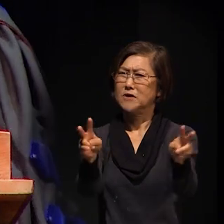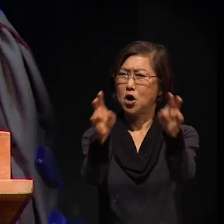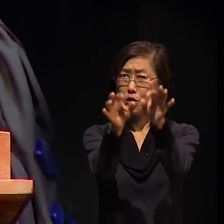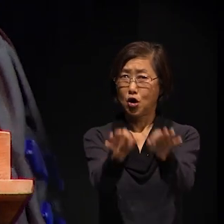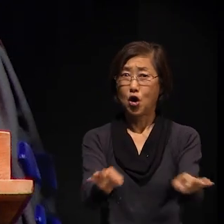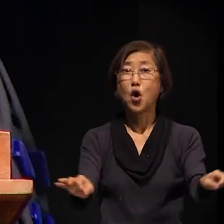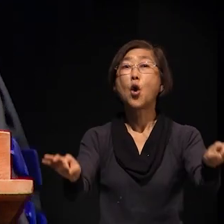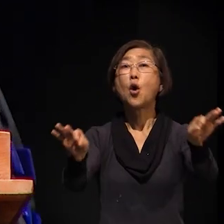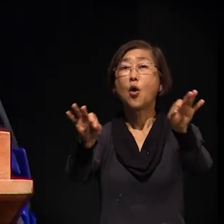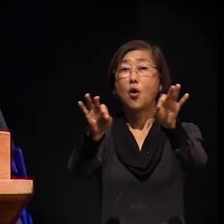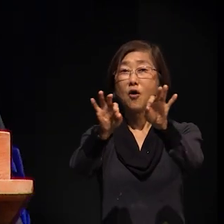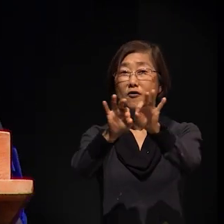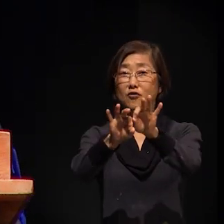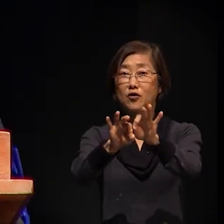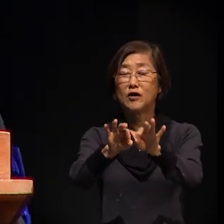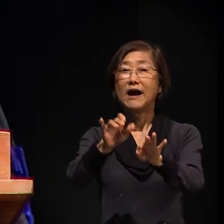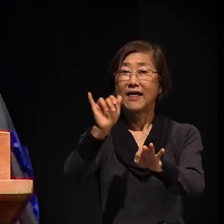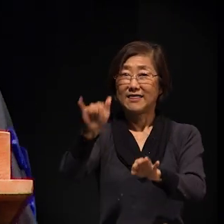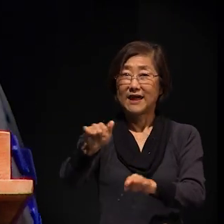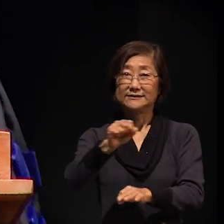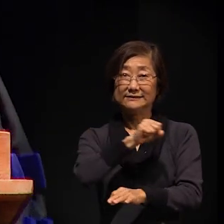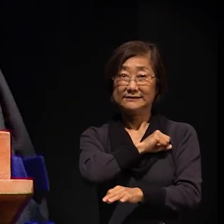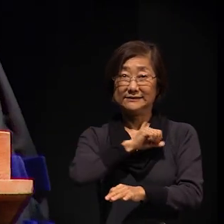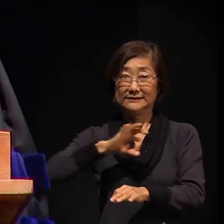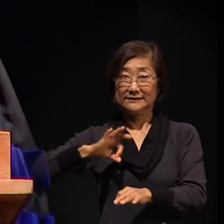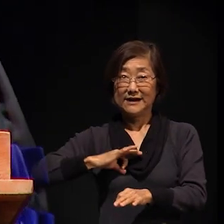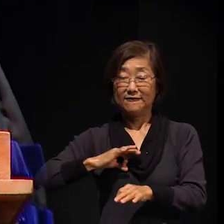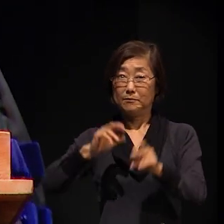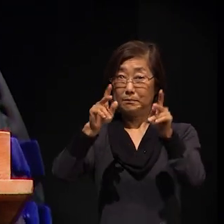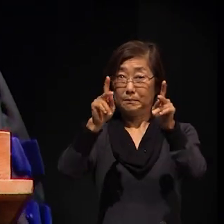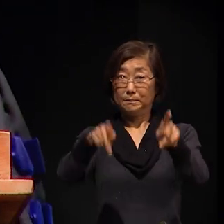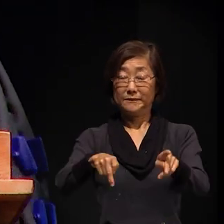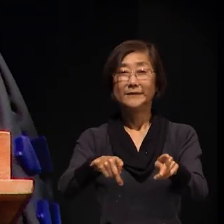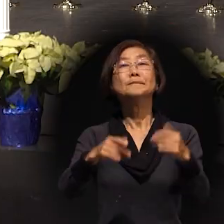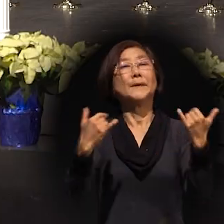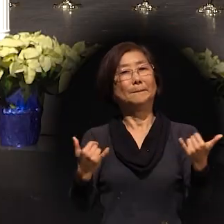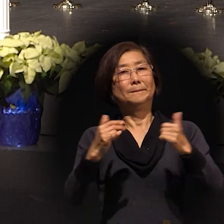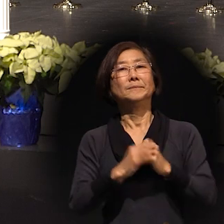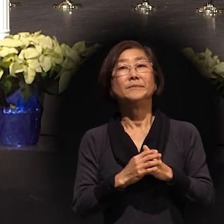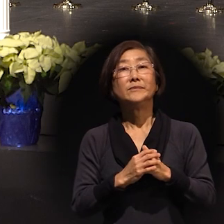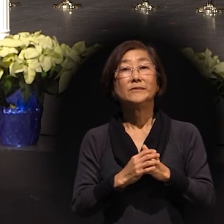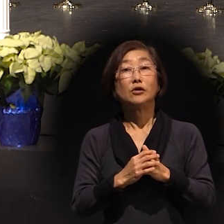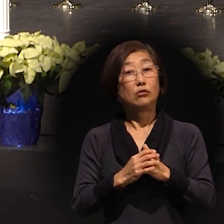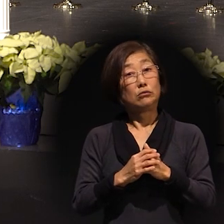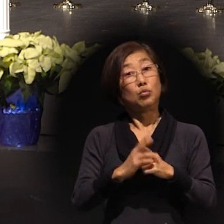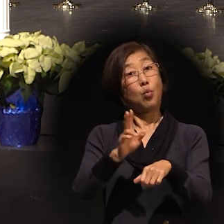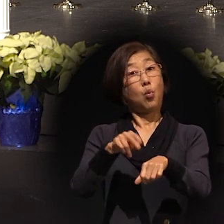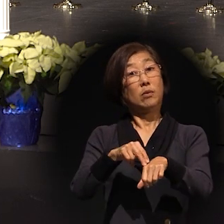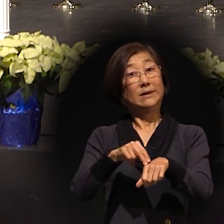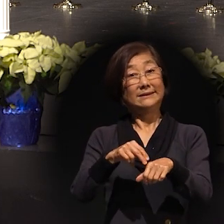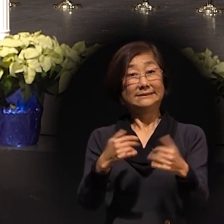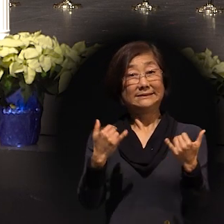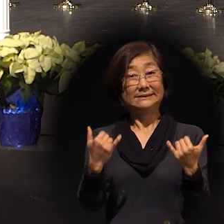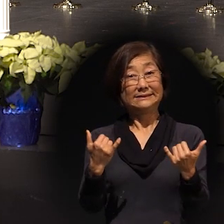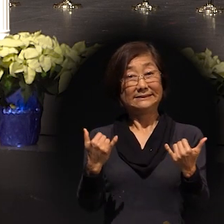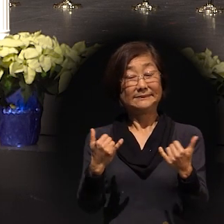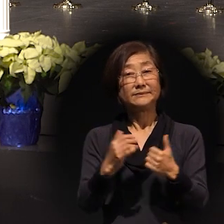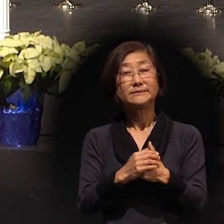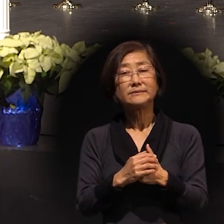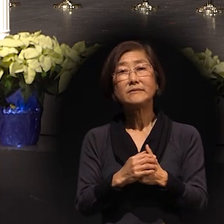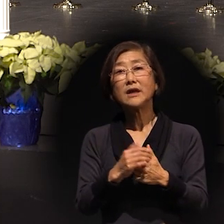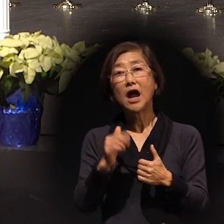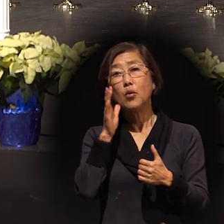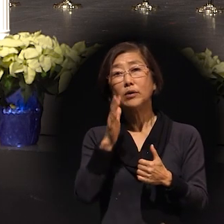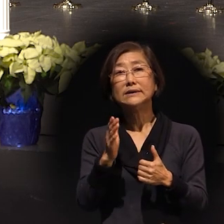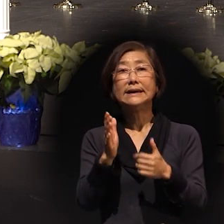be very important for that faculty member. Now, ordinarily, at this